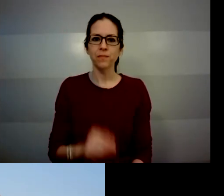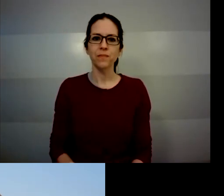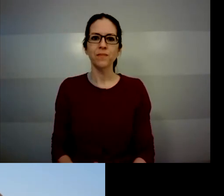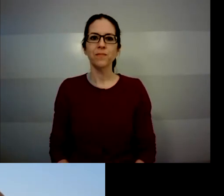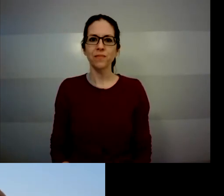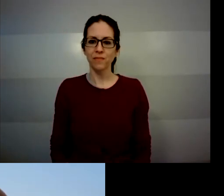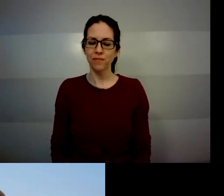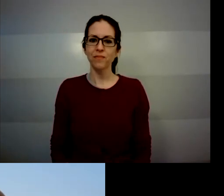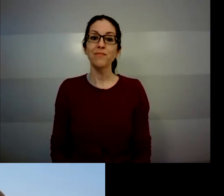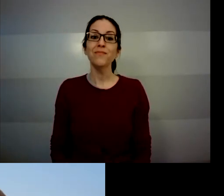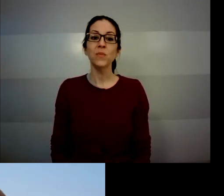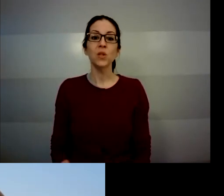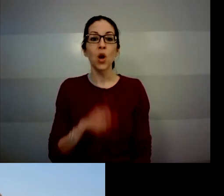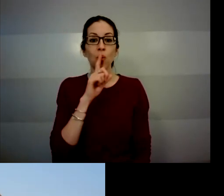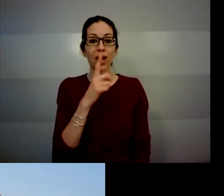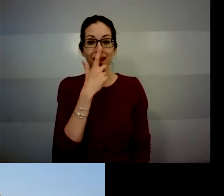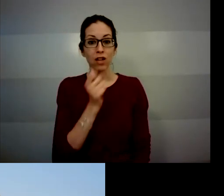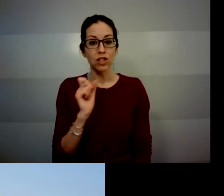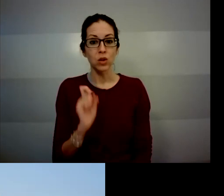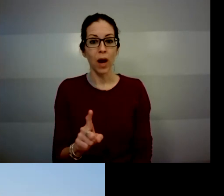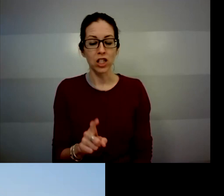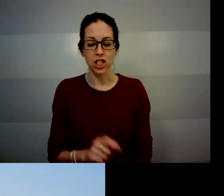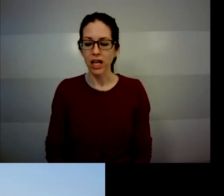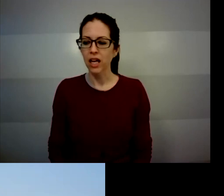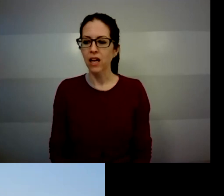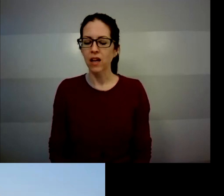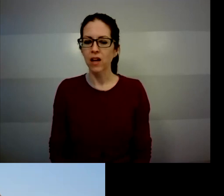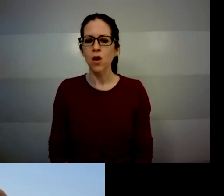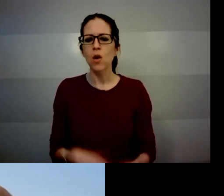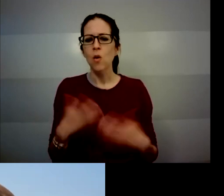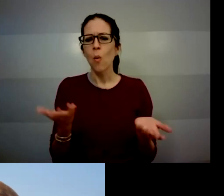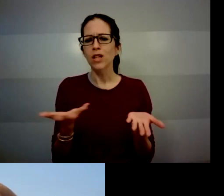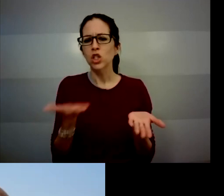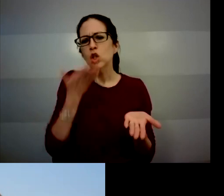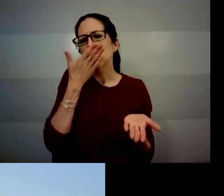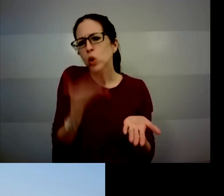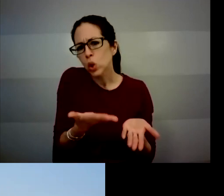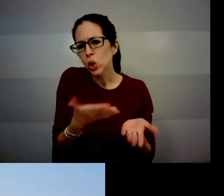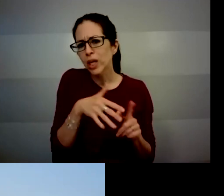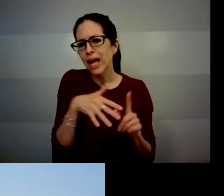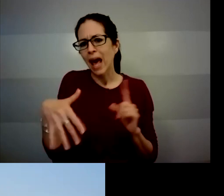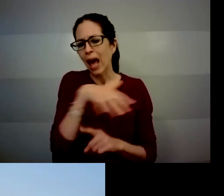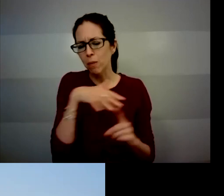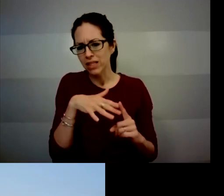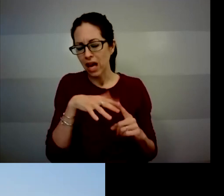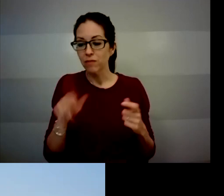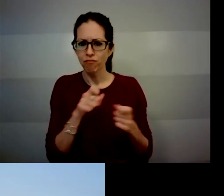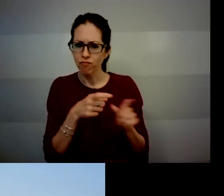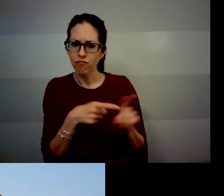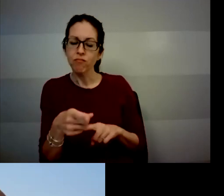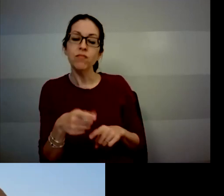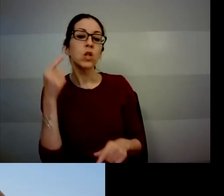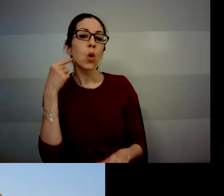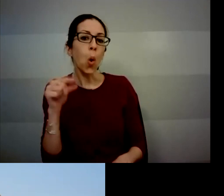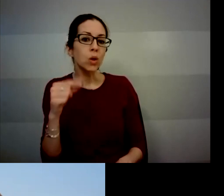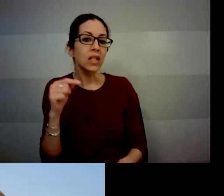Here's a really interesting question. What would make a quality habitat? To be asked specifically about the golden-winged